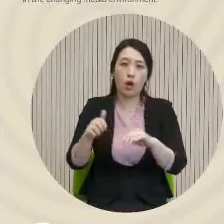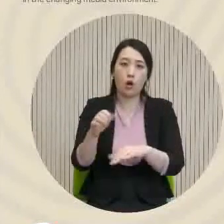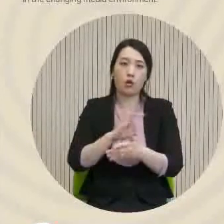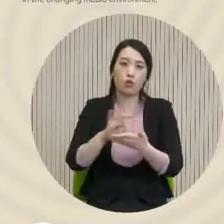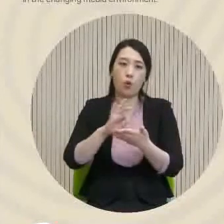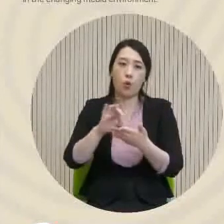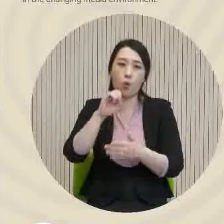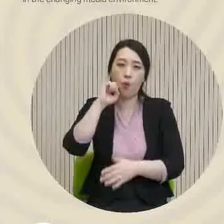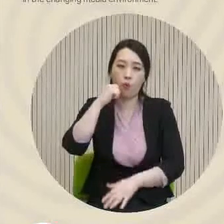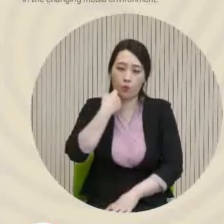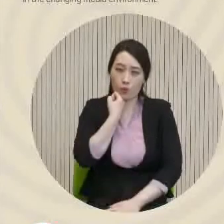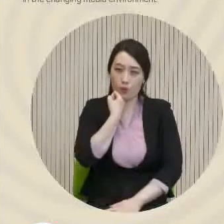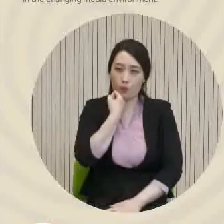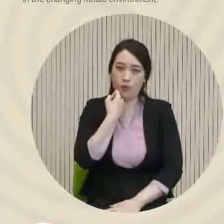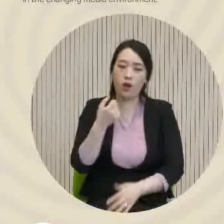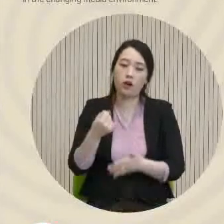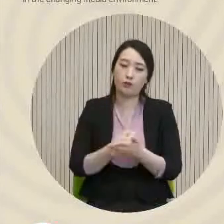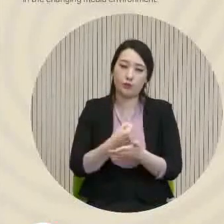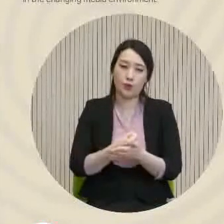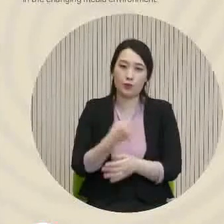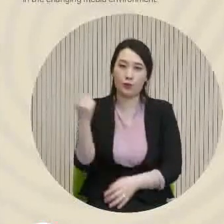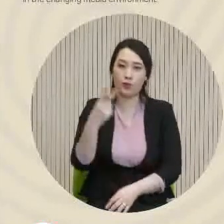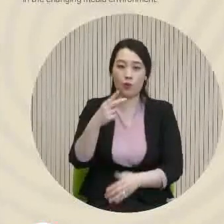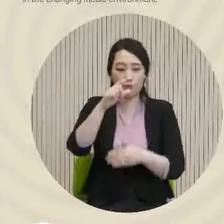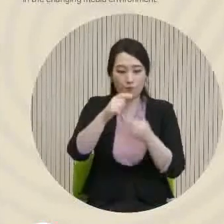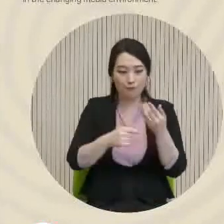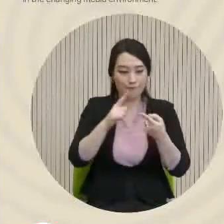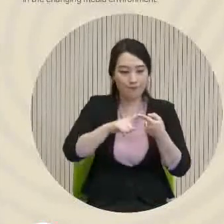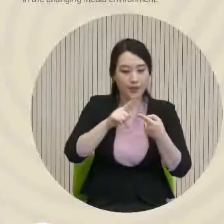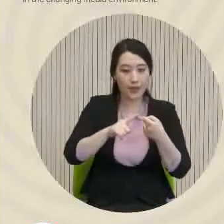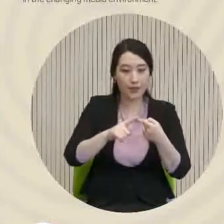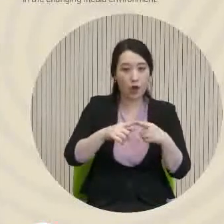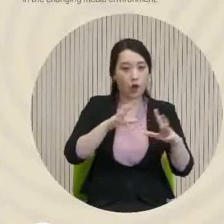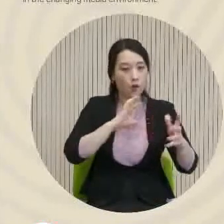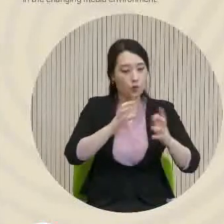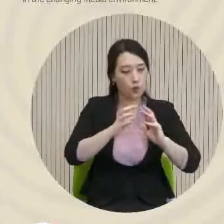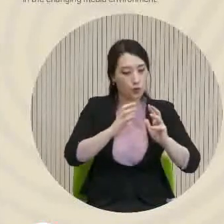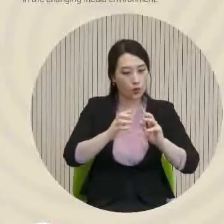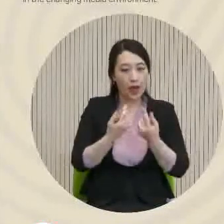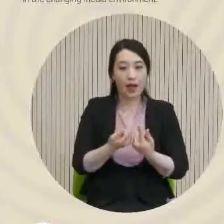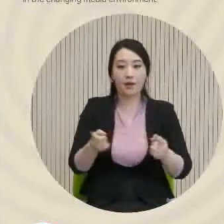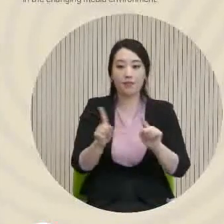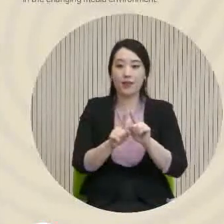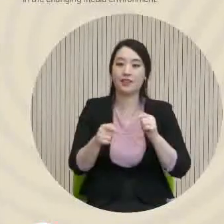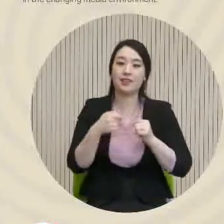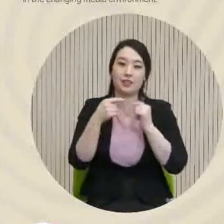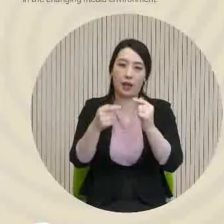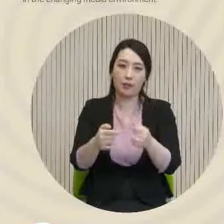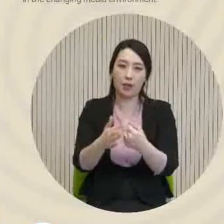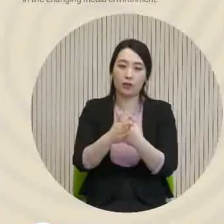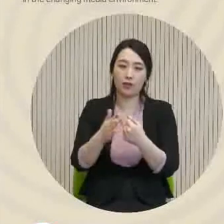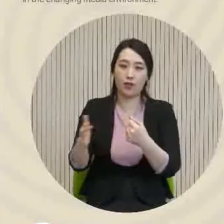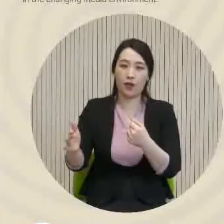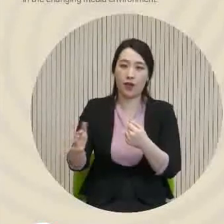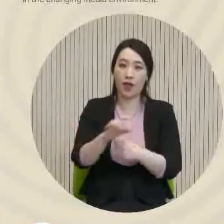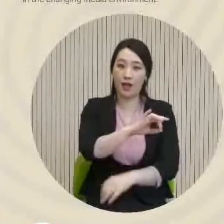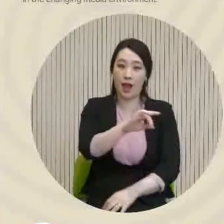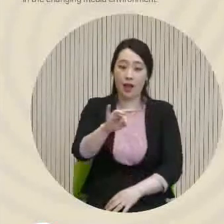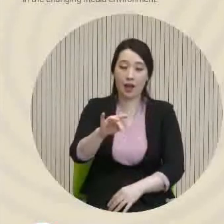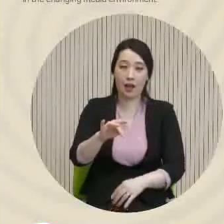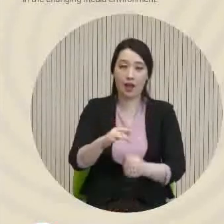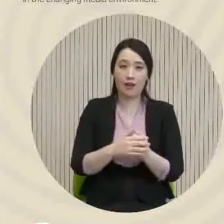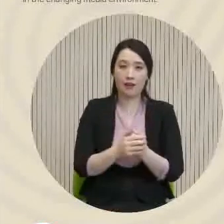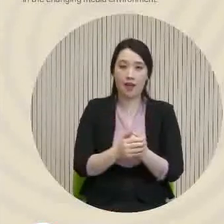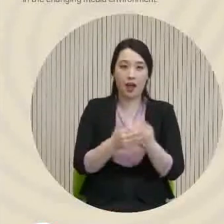school activities were not performed well. And in discussing the project development, these